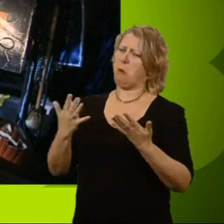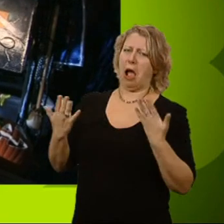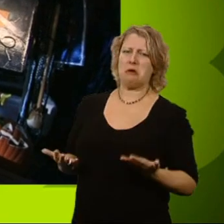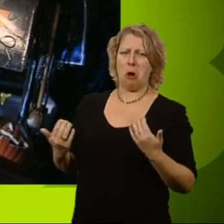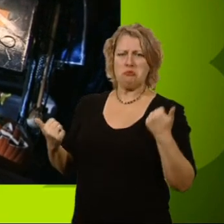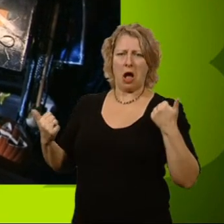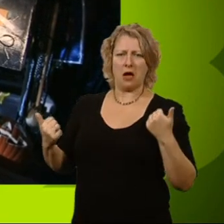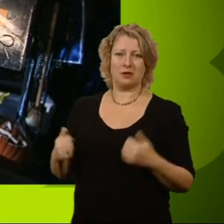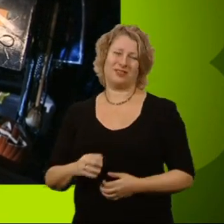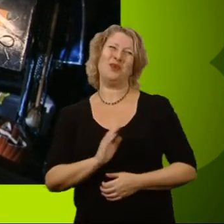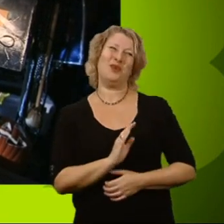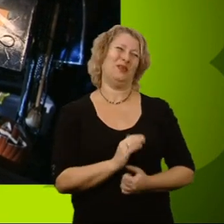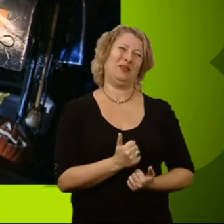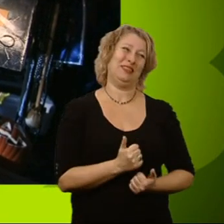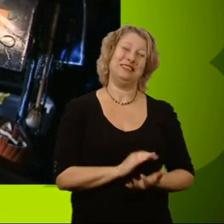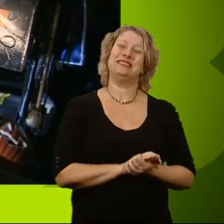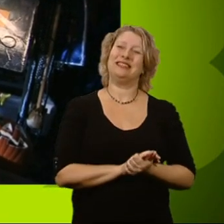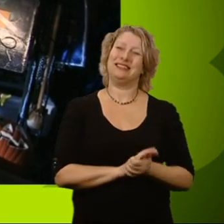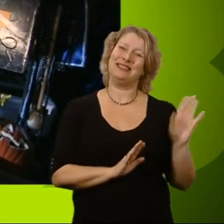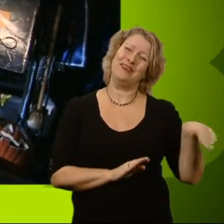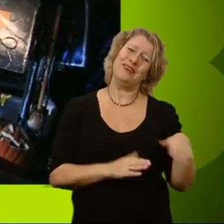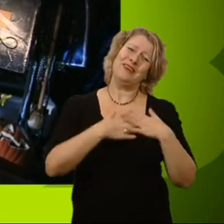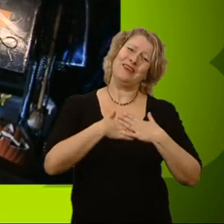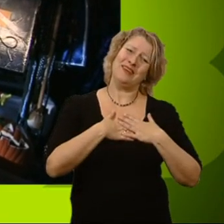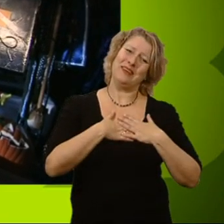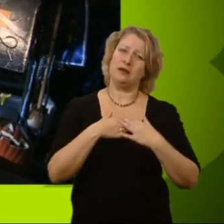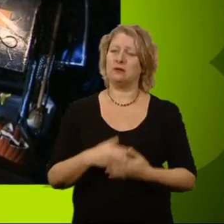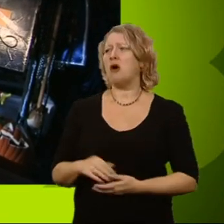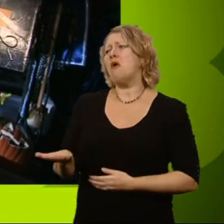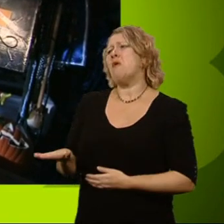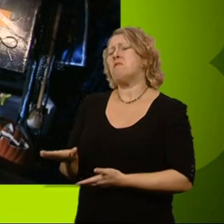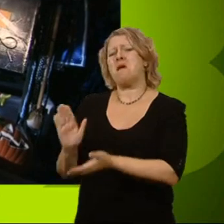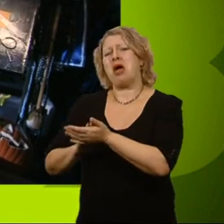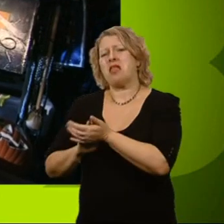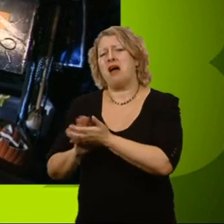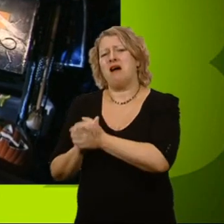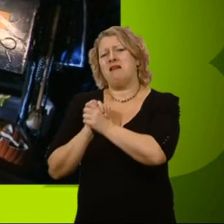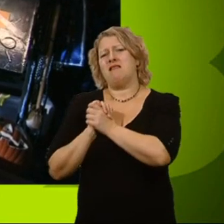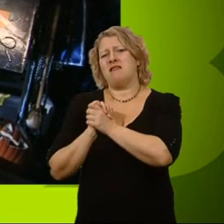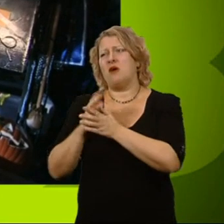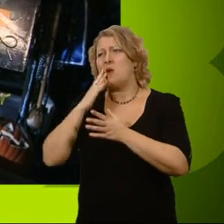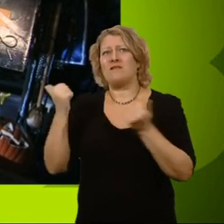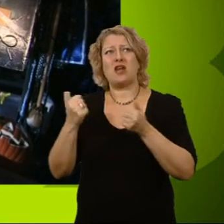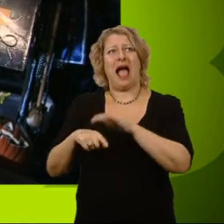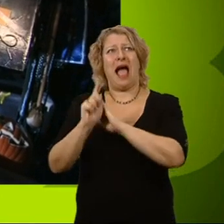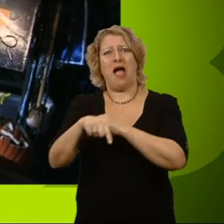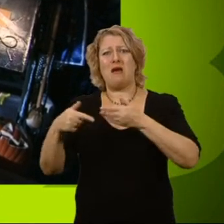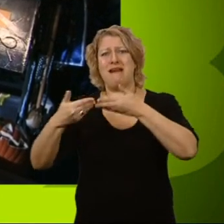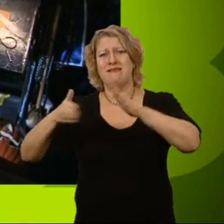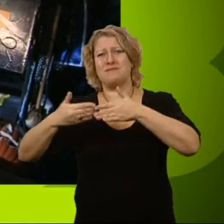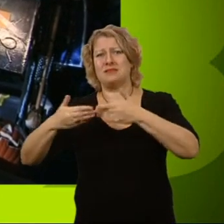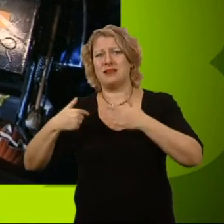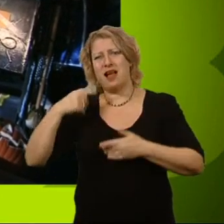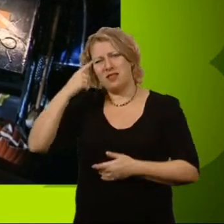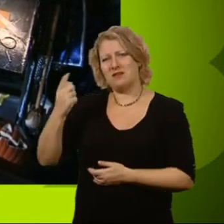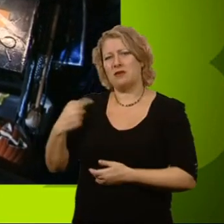though. No, it isn't, is it? Oh, Simon! Oh, Mother, when we get out of this blessed props cupboard, do you think you and I might hire a